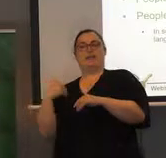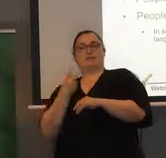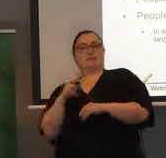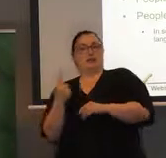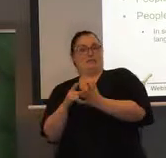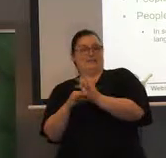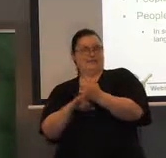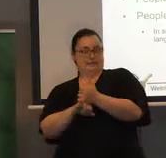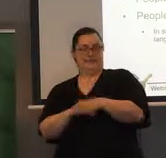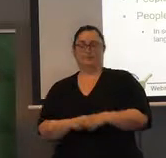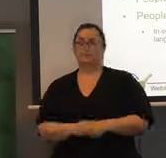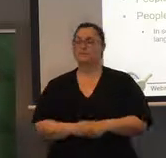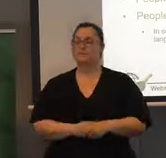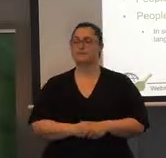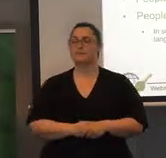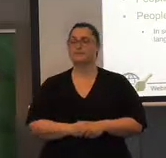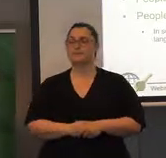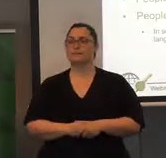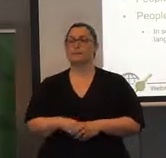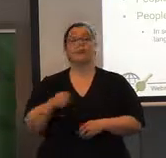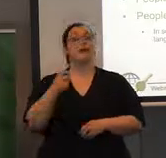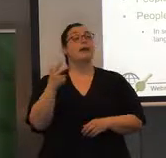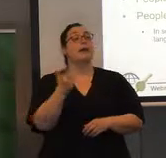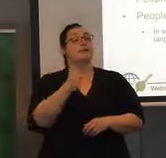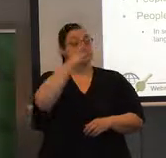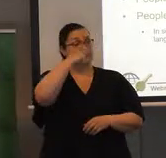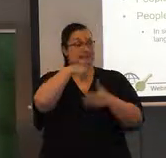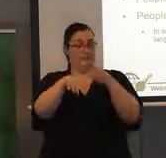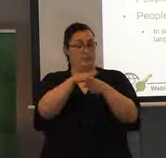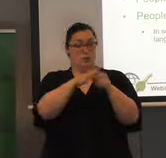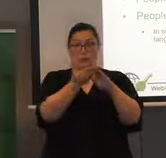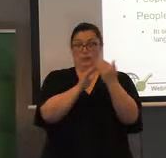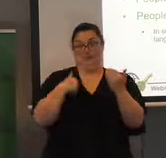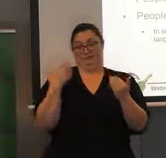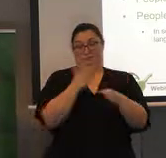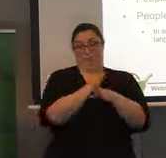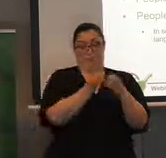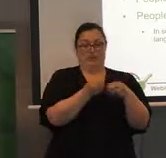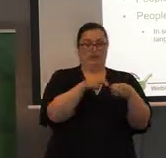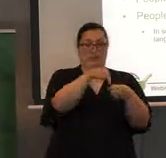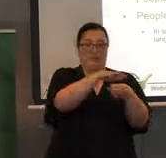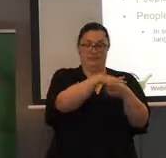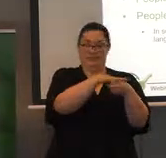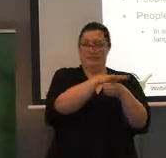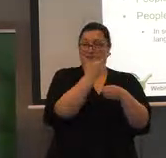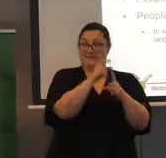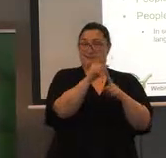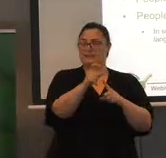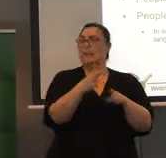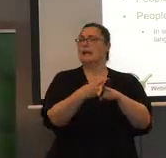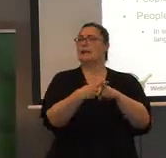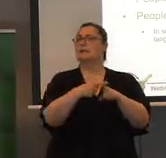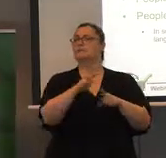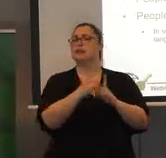census data again. And 18% of the residents in one of the local communities that I was working with come from countries